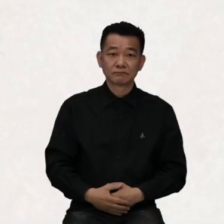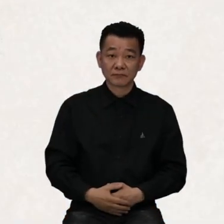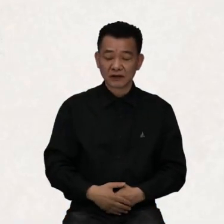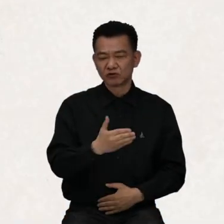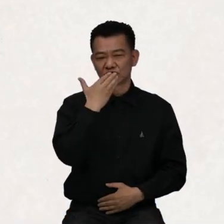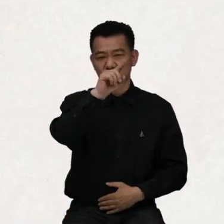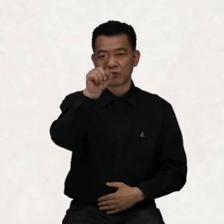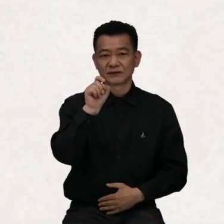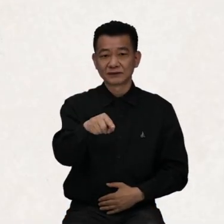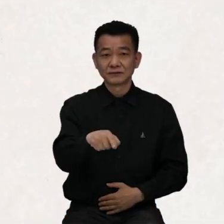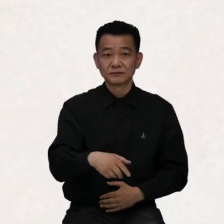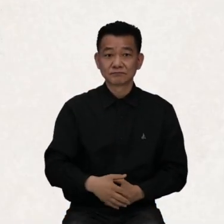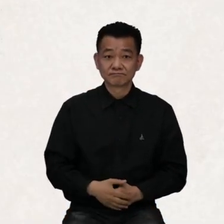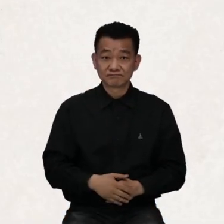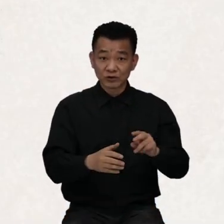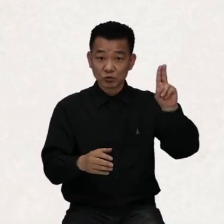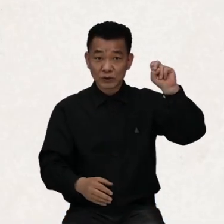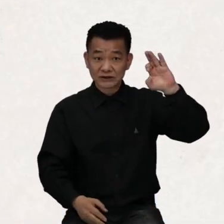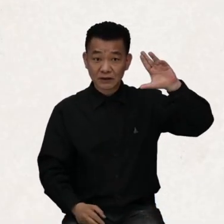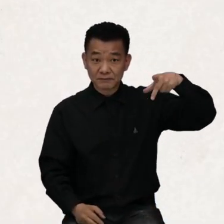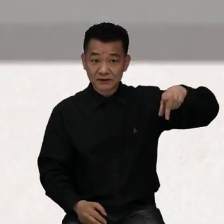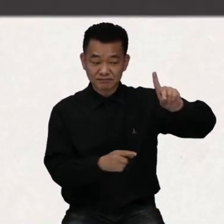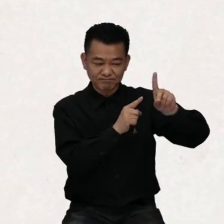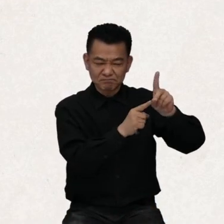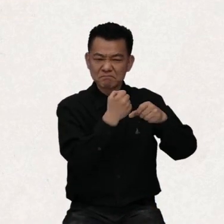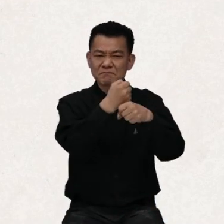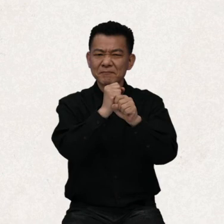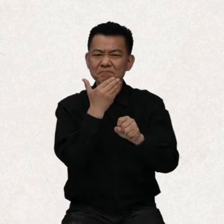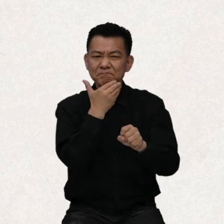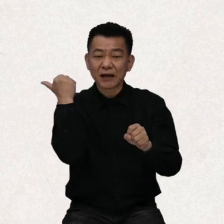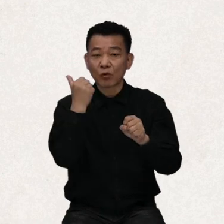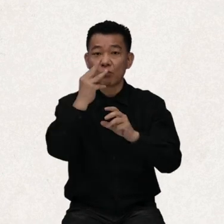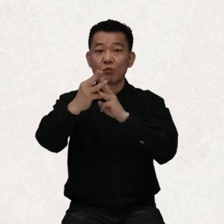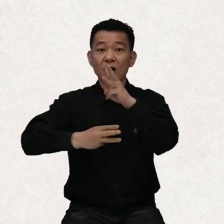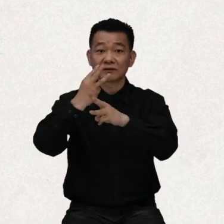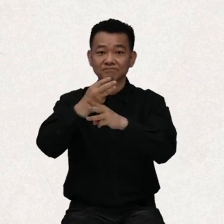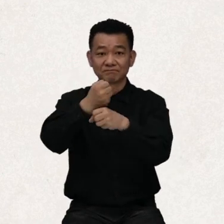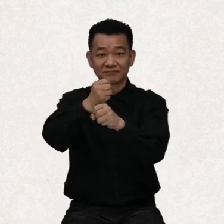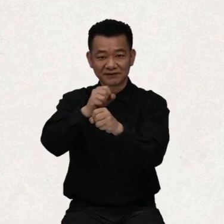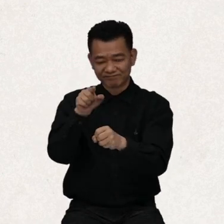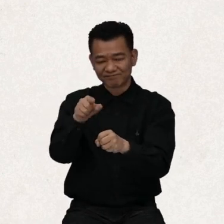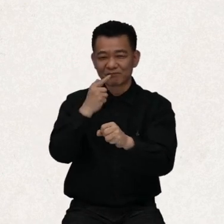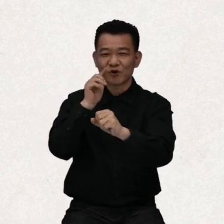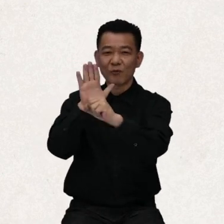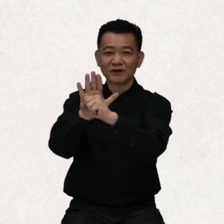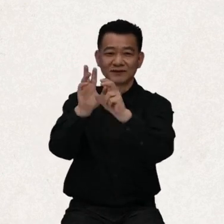That's a good question. The UN CRPD is a promise to make a better world.